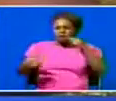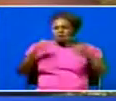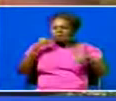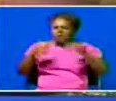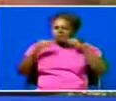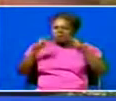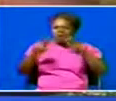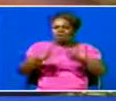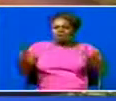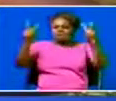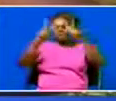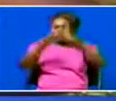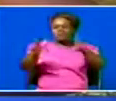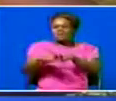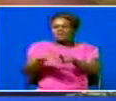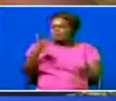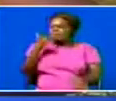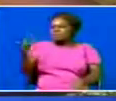value, and it's very tasty.